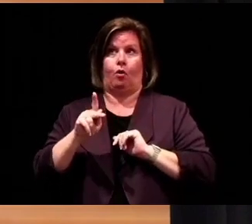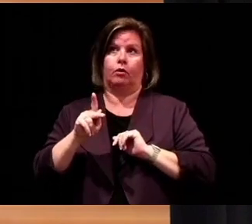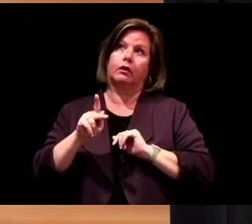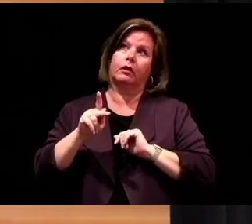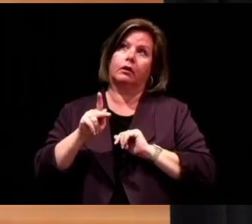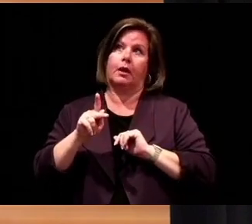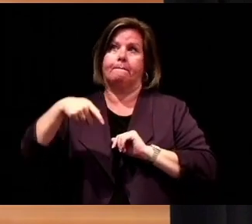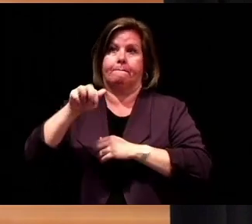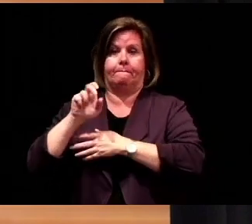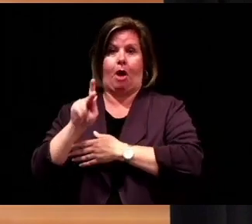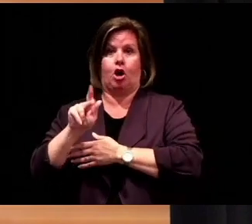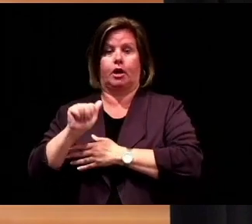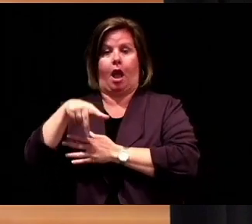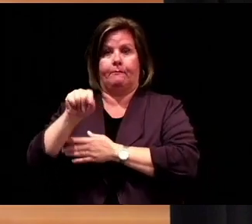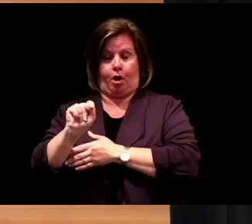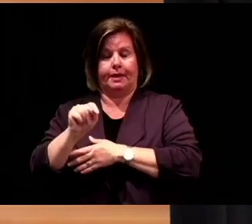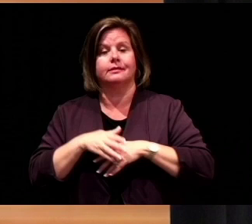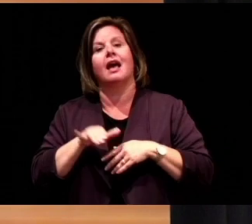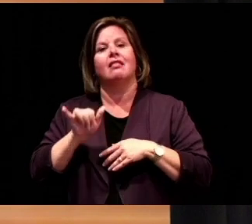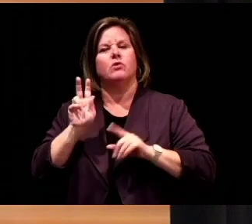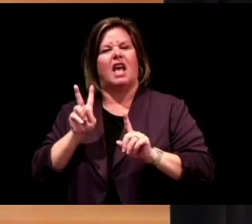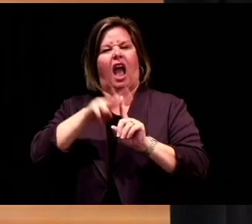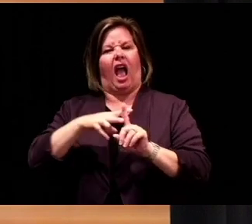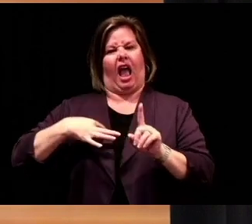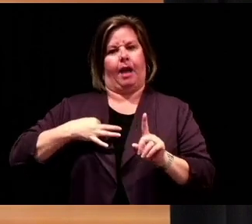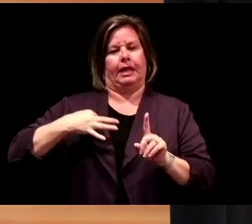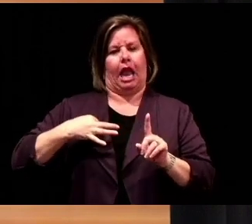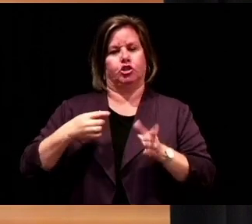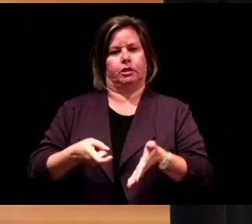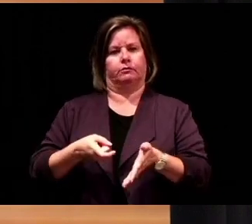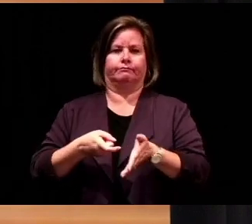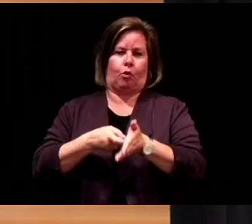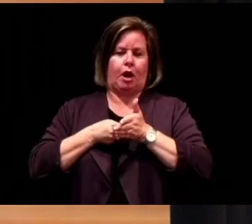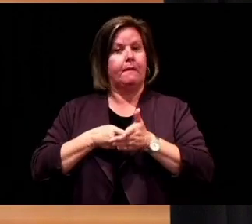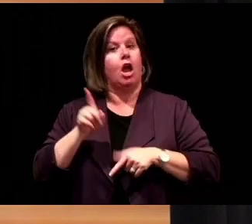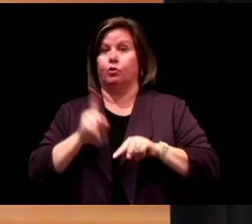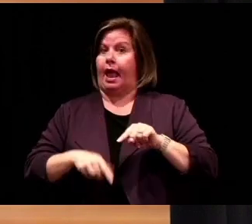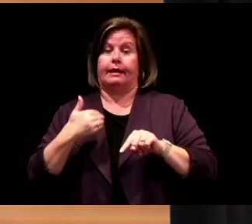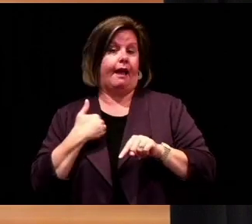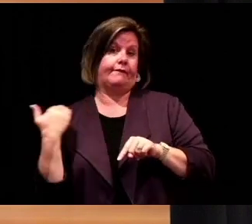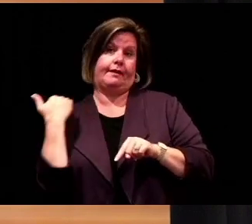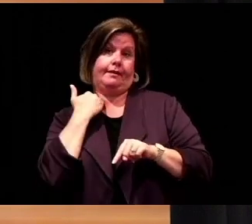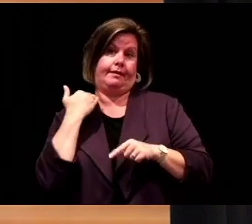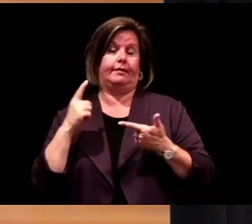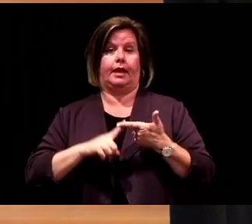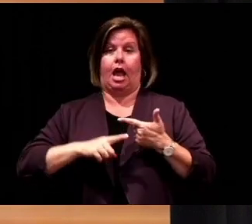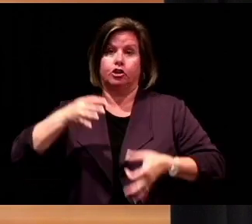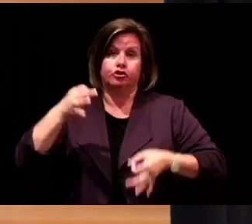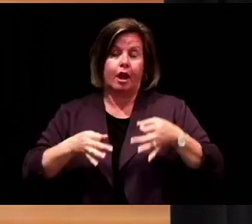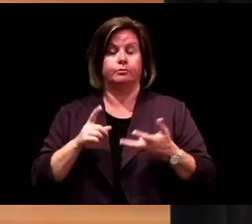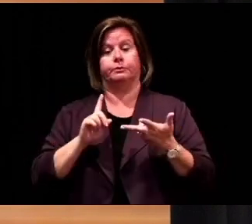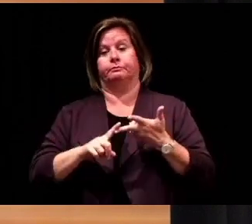they felt that they could establish it. The problem with this would work in most situations, except if they require